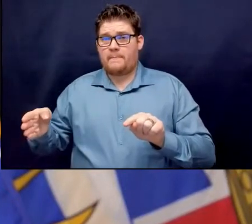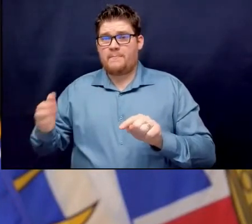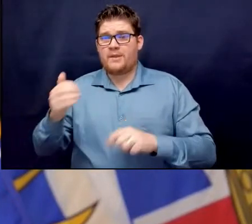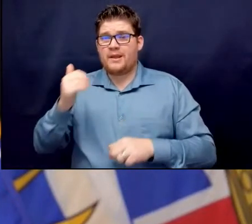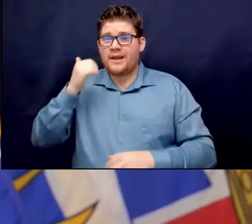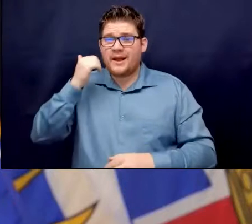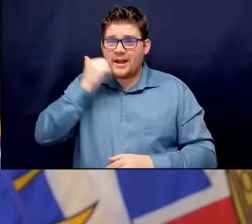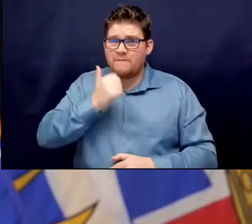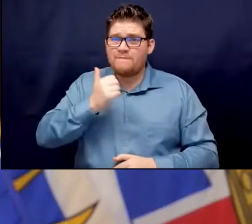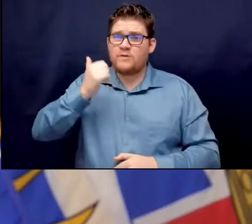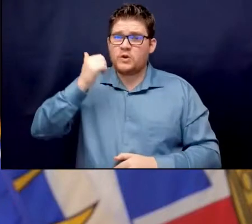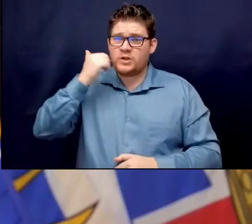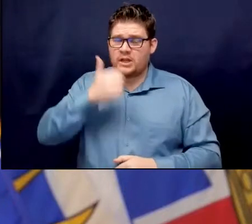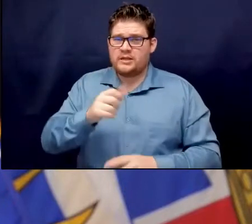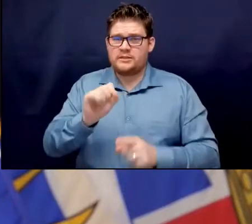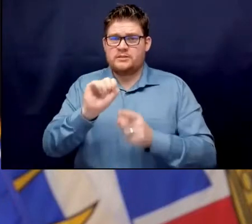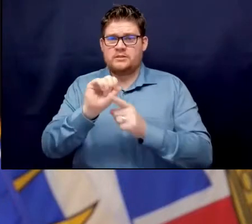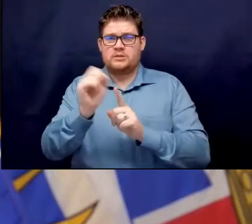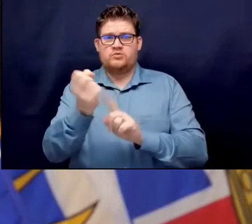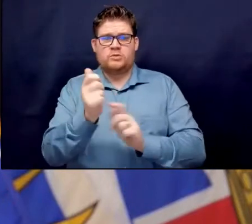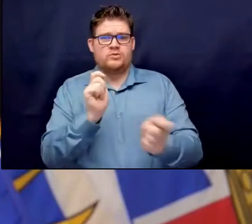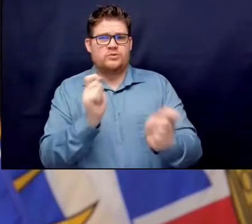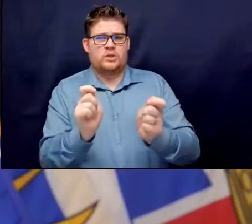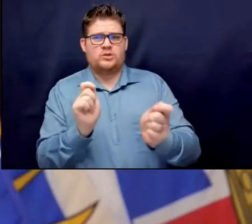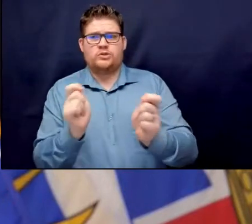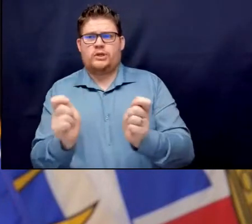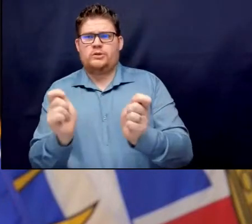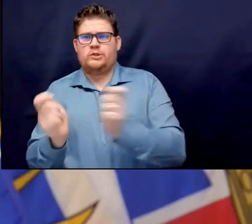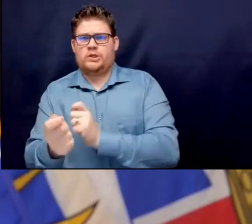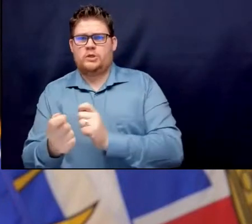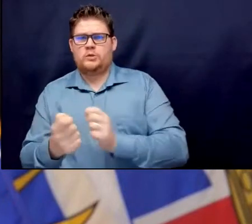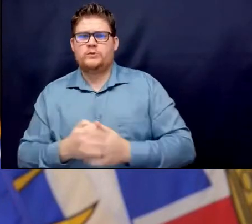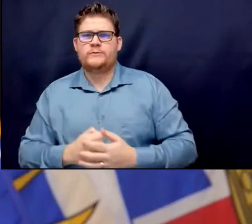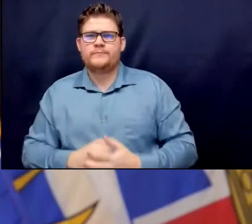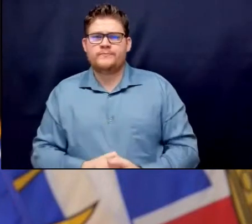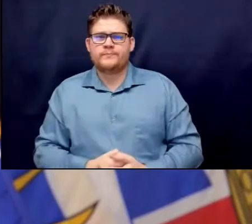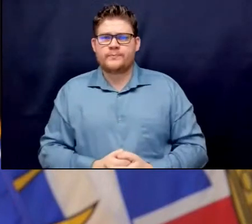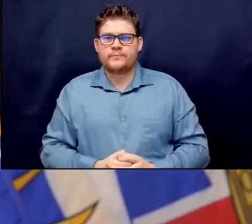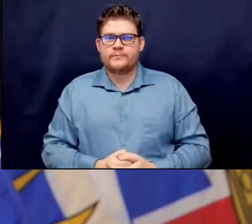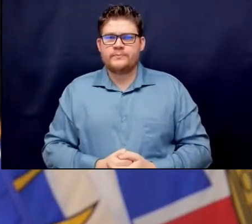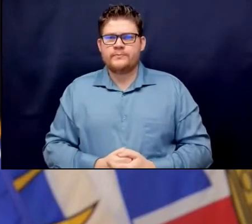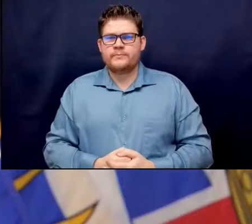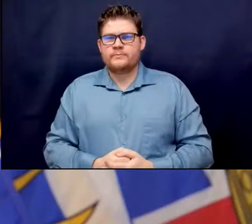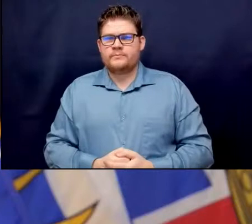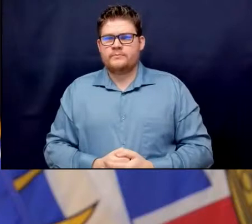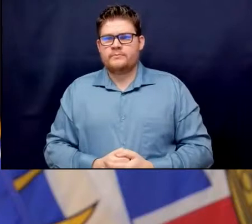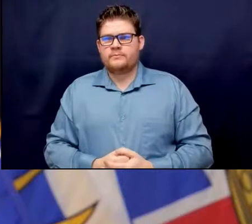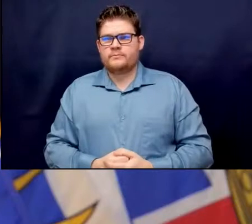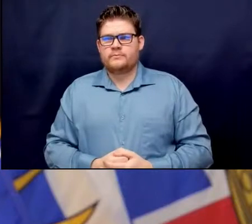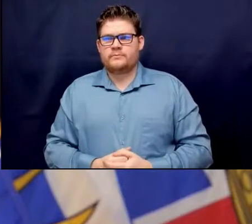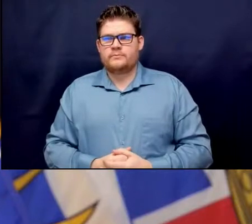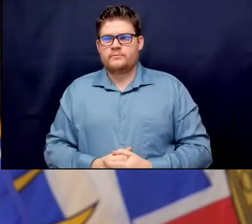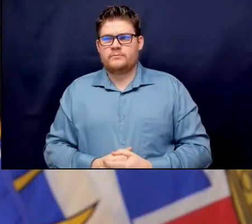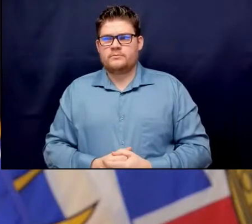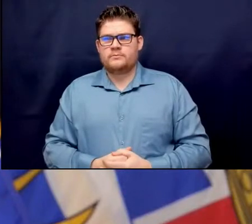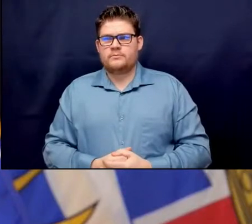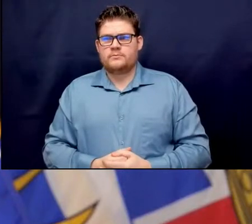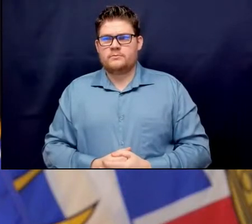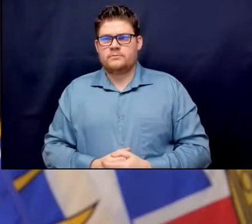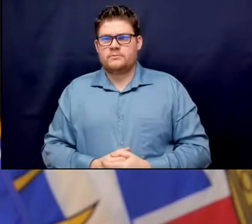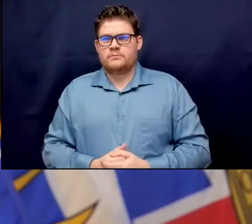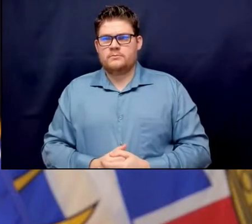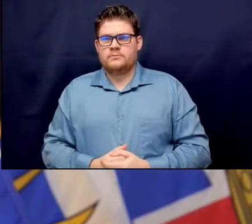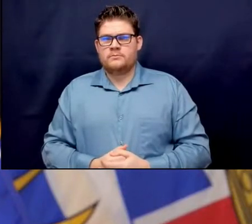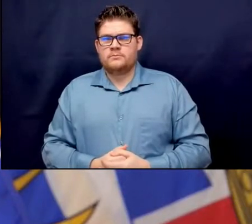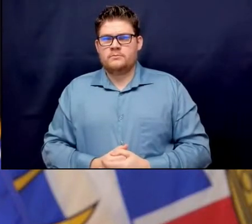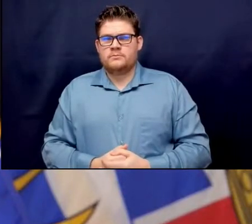in multi-daily contact with everyone and teams working together between health systems and public health, what they go through